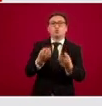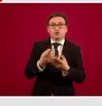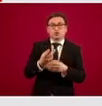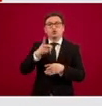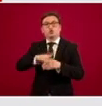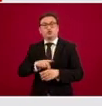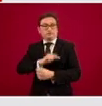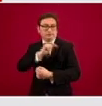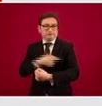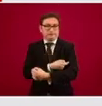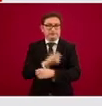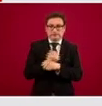also we have the contact information for the